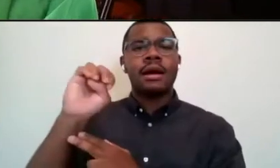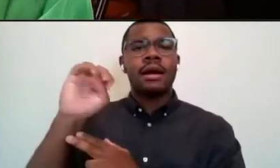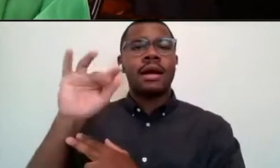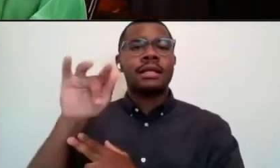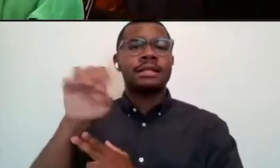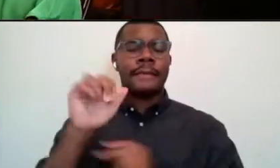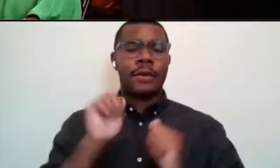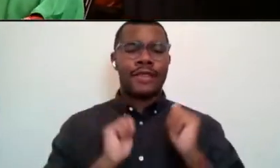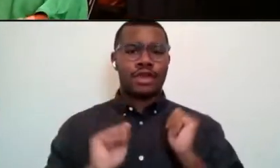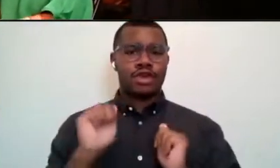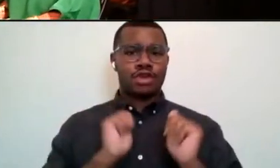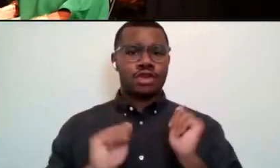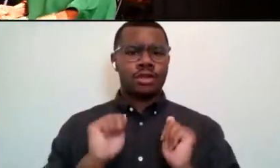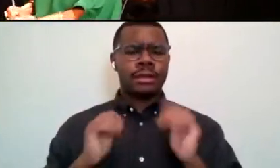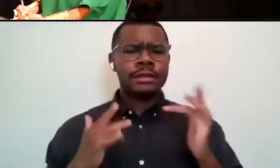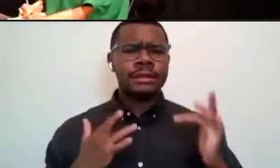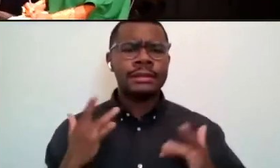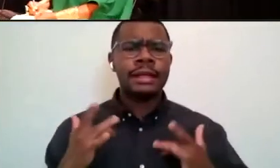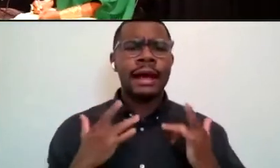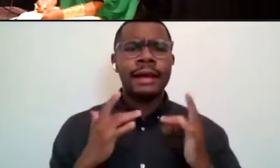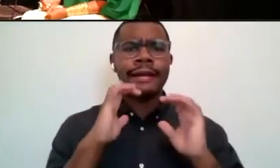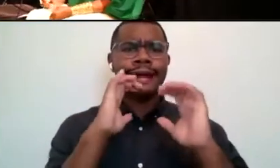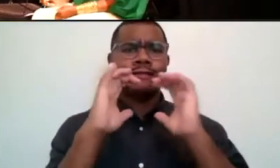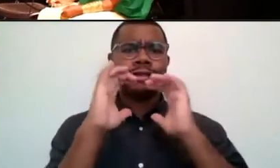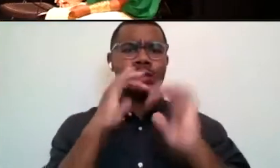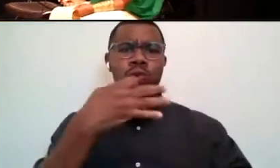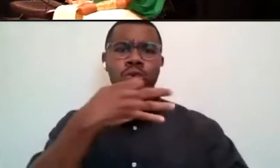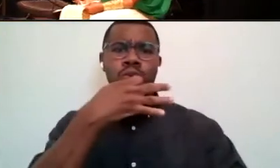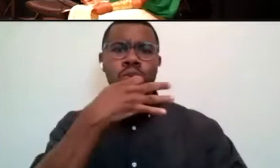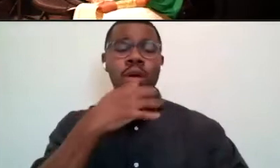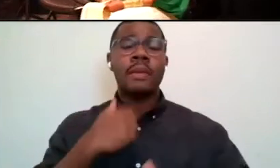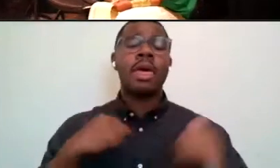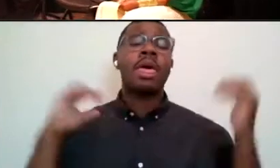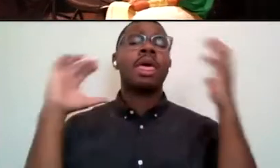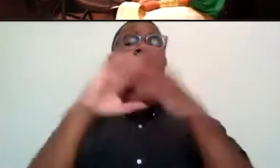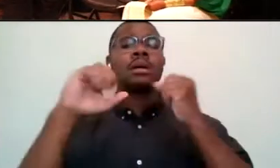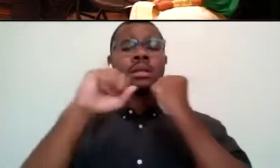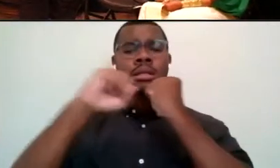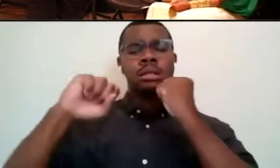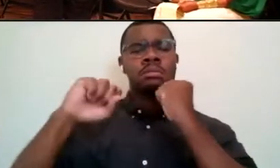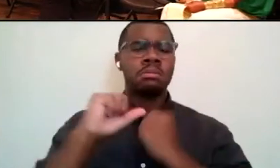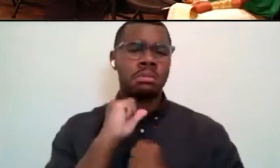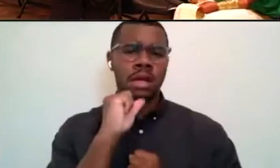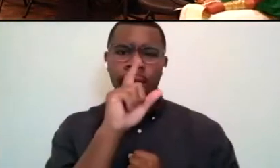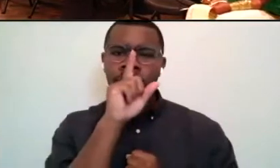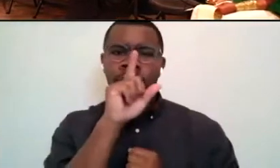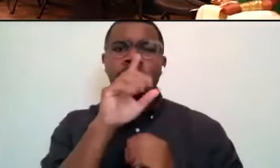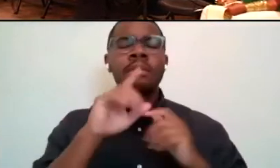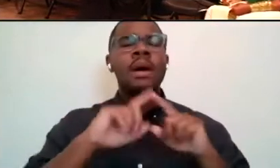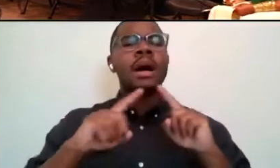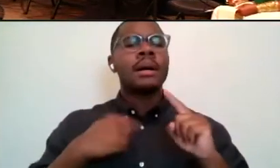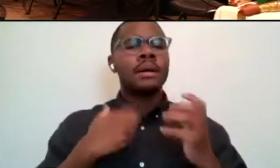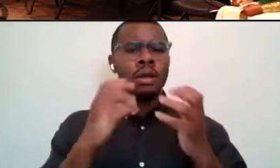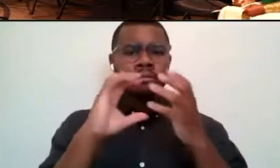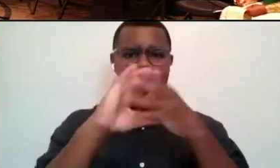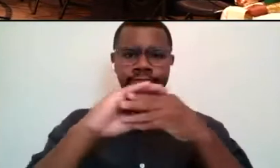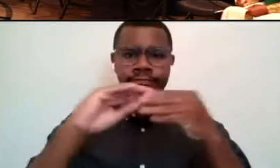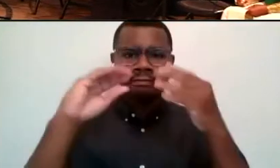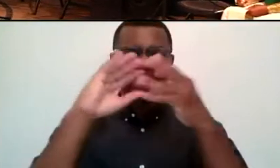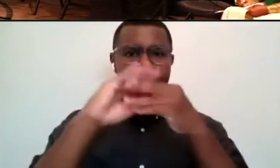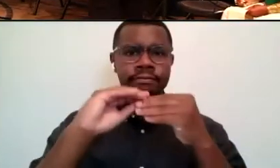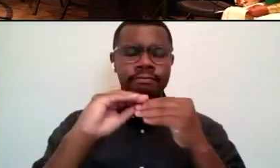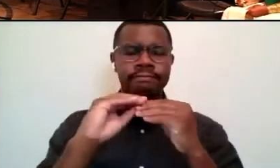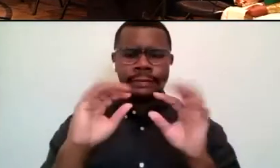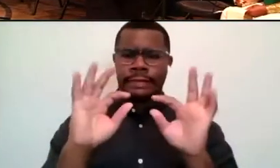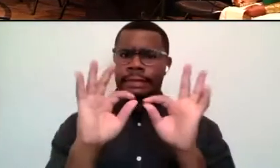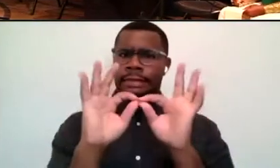up for us, so I'm not going to say much. But the thing I am going to say is a really important thing to